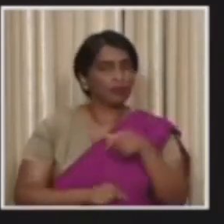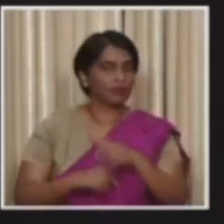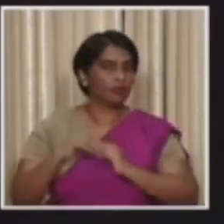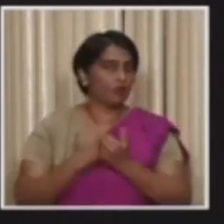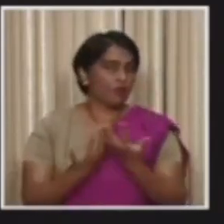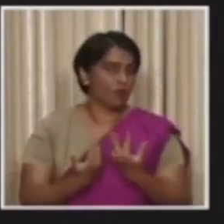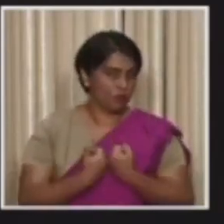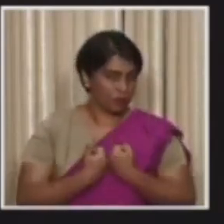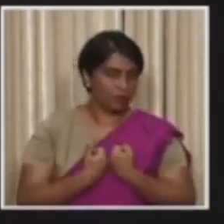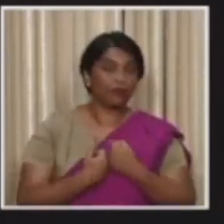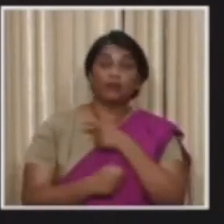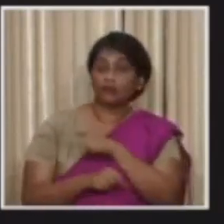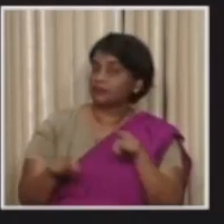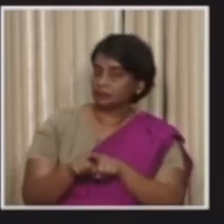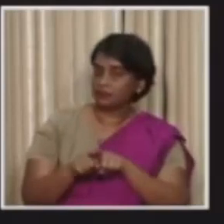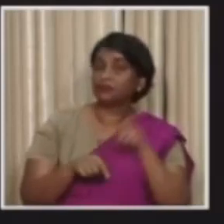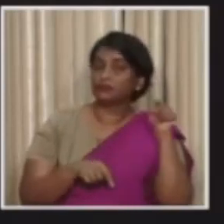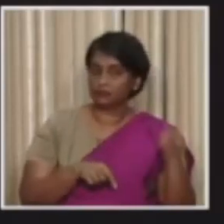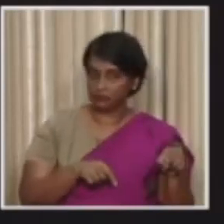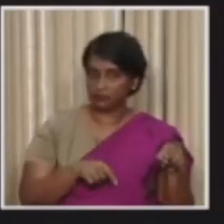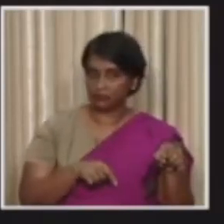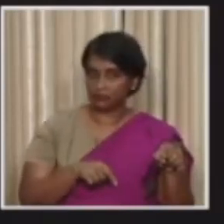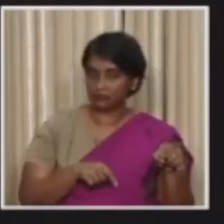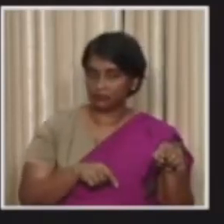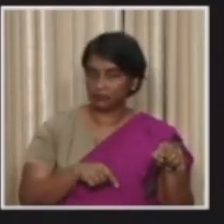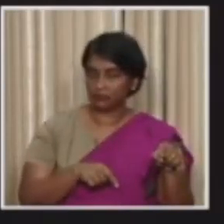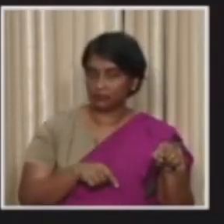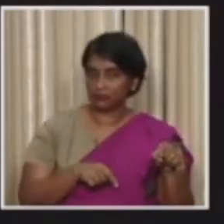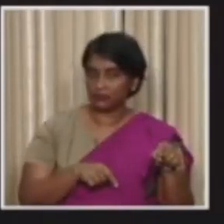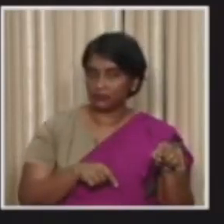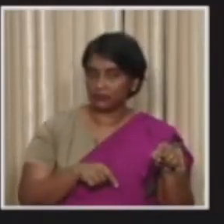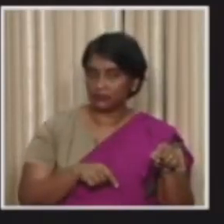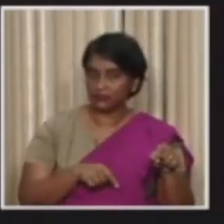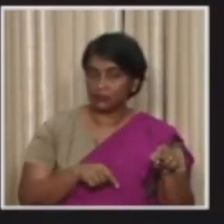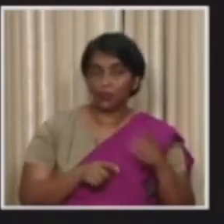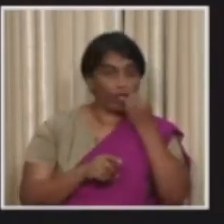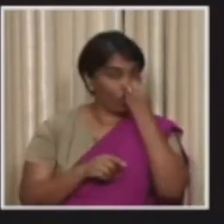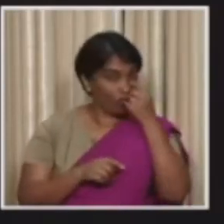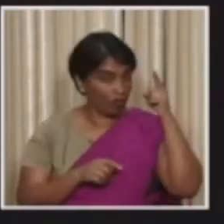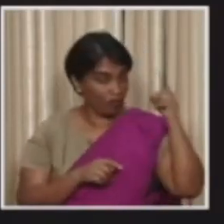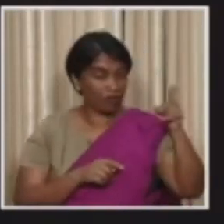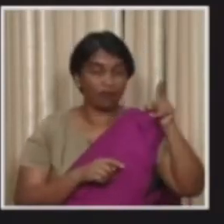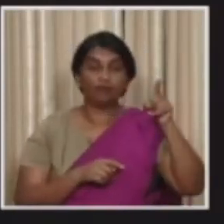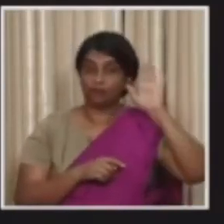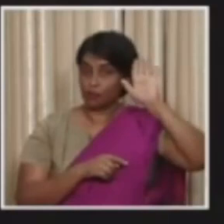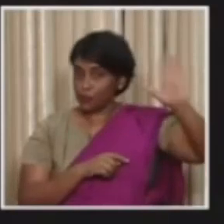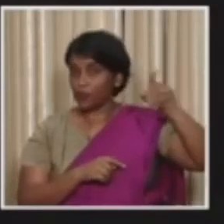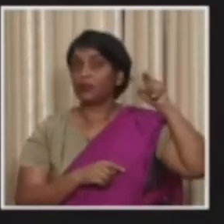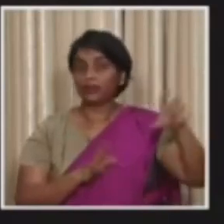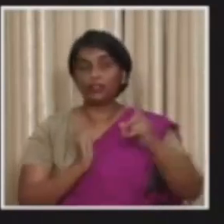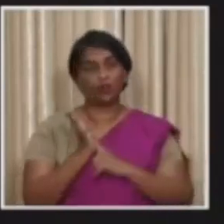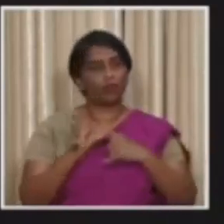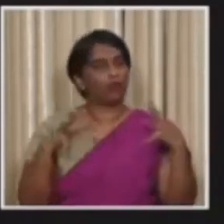laws about 30, 40 years ago, Hong Kong was one of the most corrupt countries. But today, it